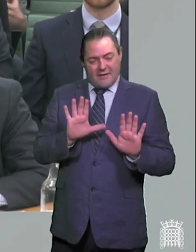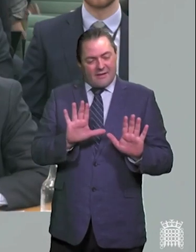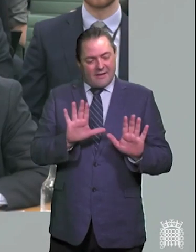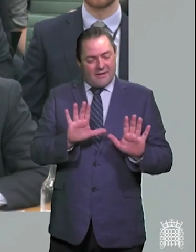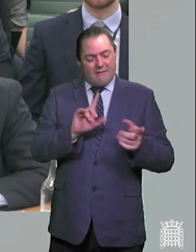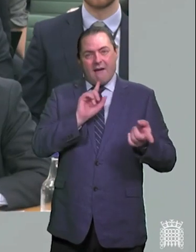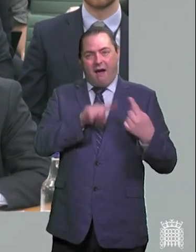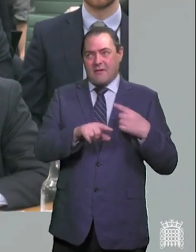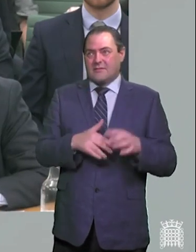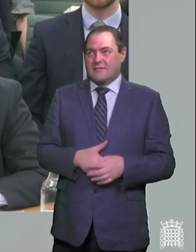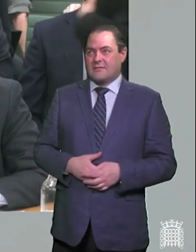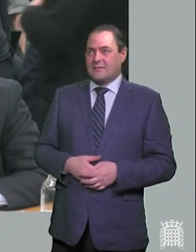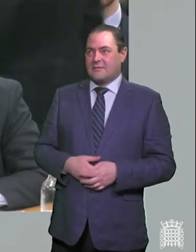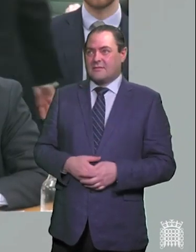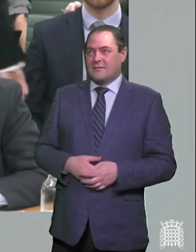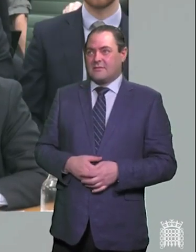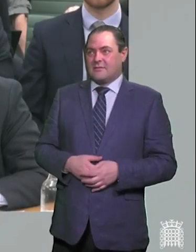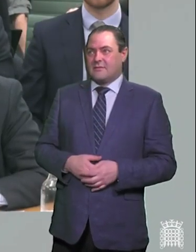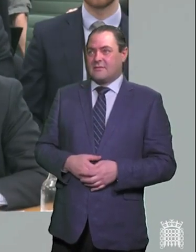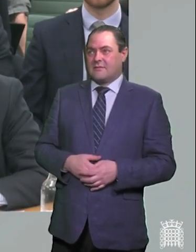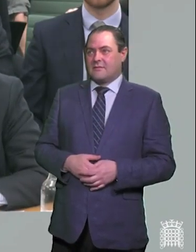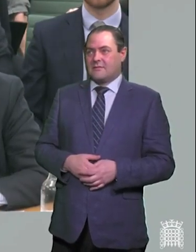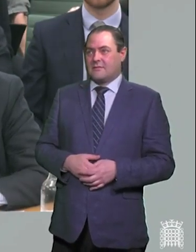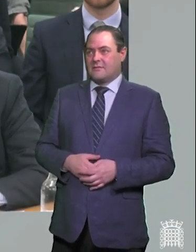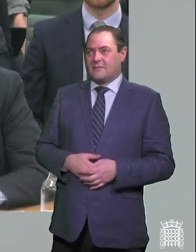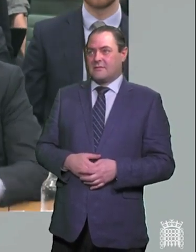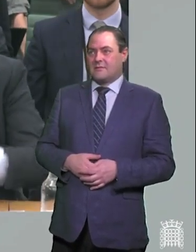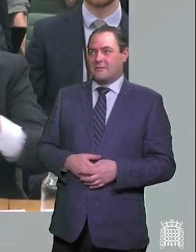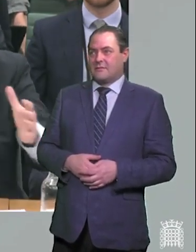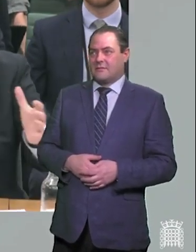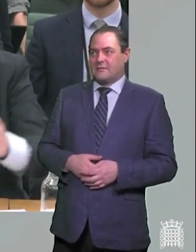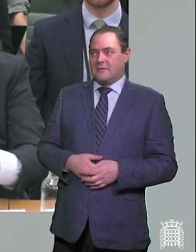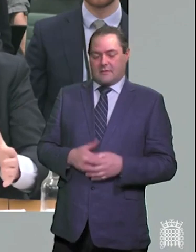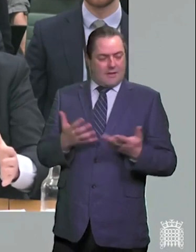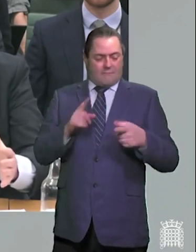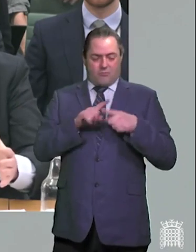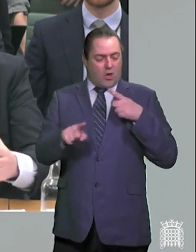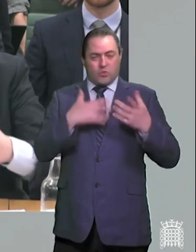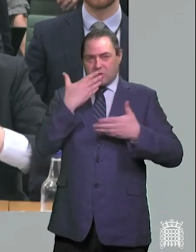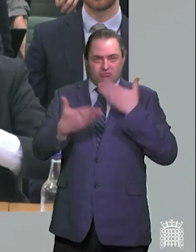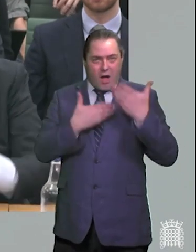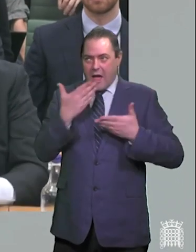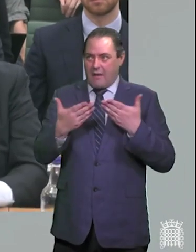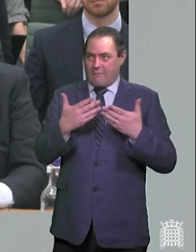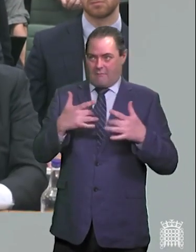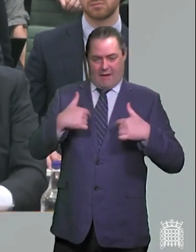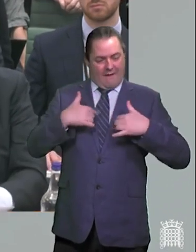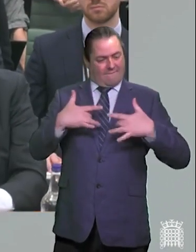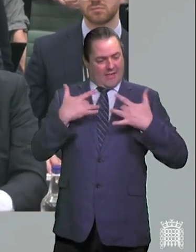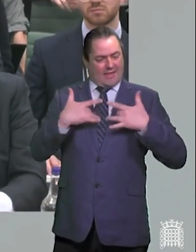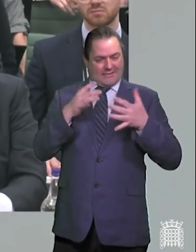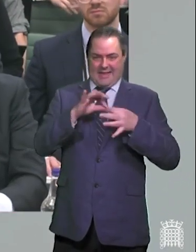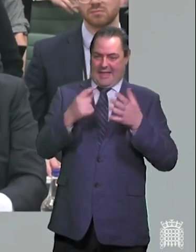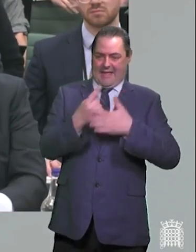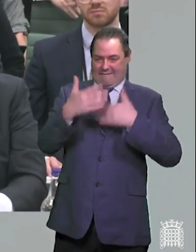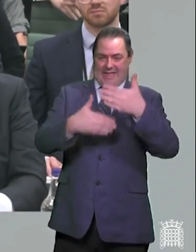The answer is, quite simply, that over the... And I've tried to describe what I felt about these